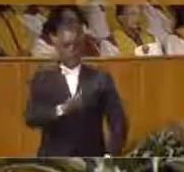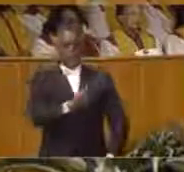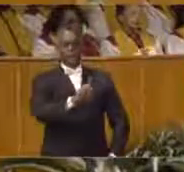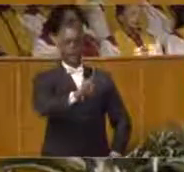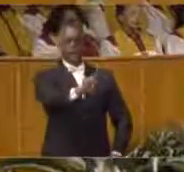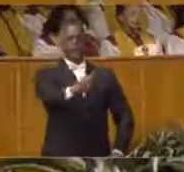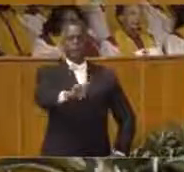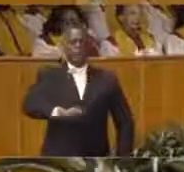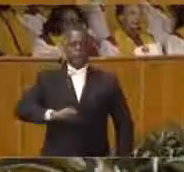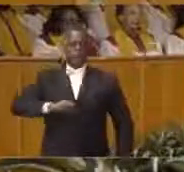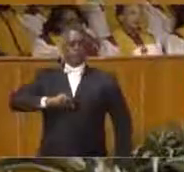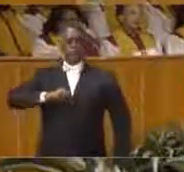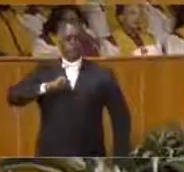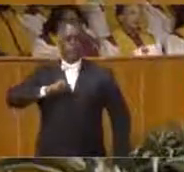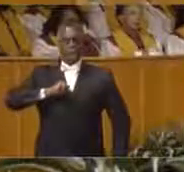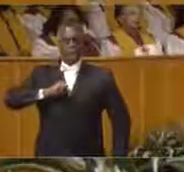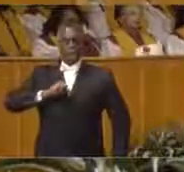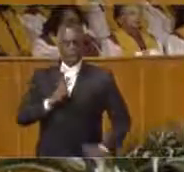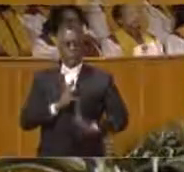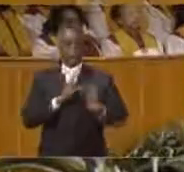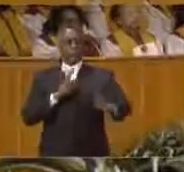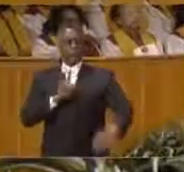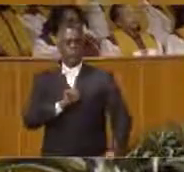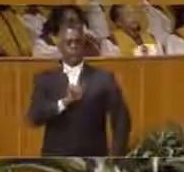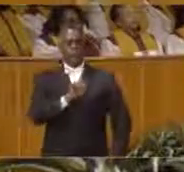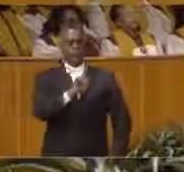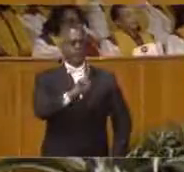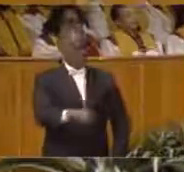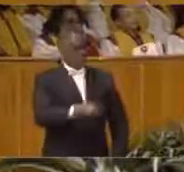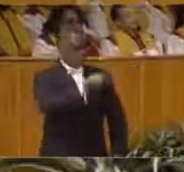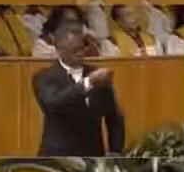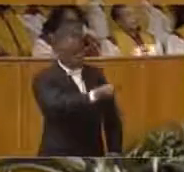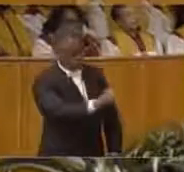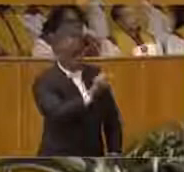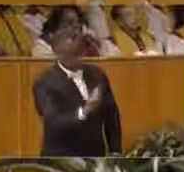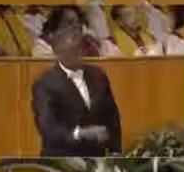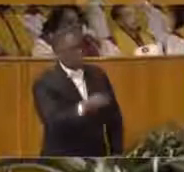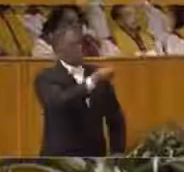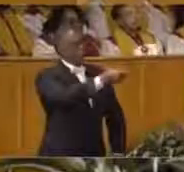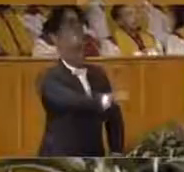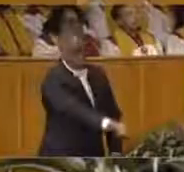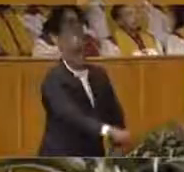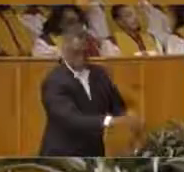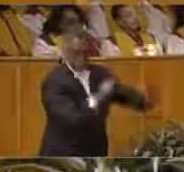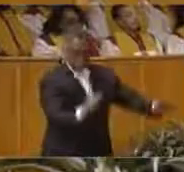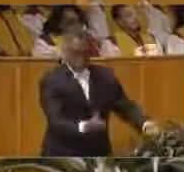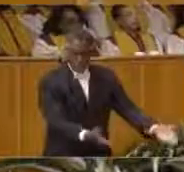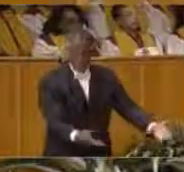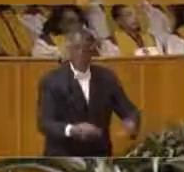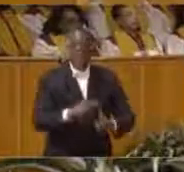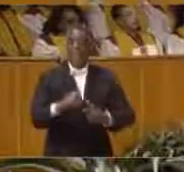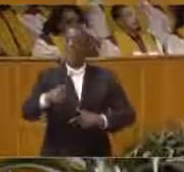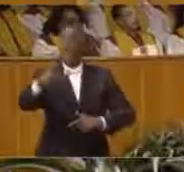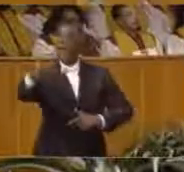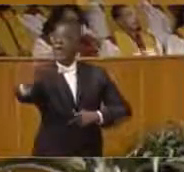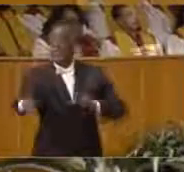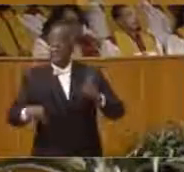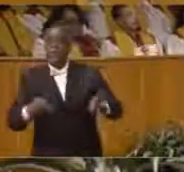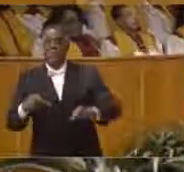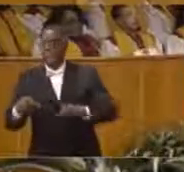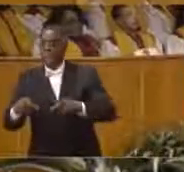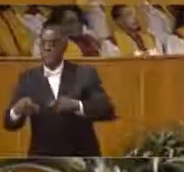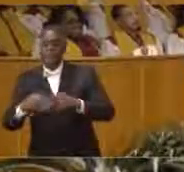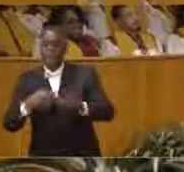with dignity and pride and laid their tithe at the altar. And then the rest of y'all, whosoever